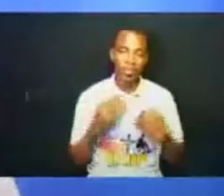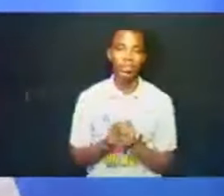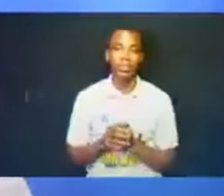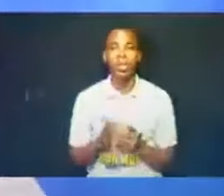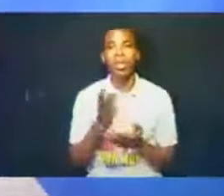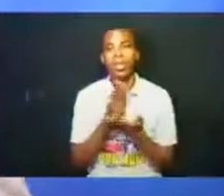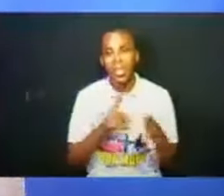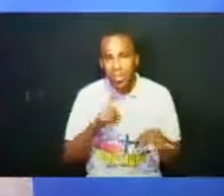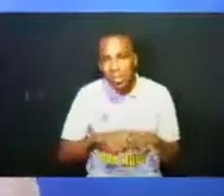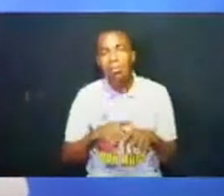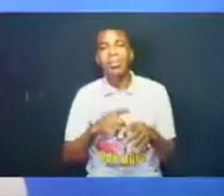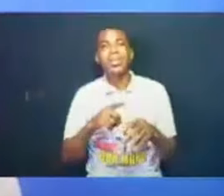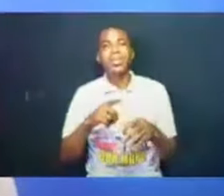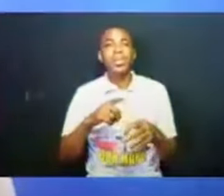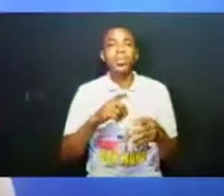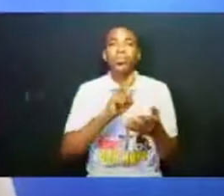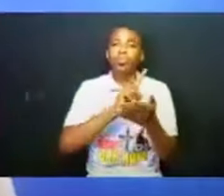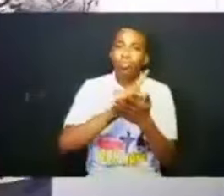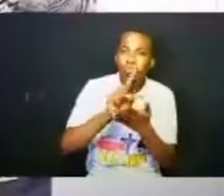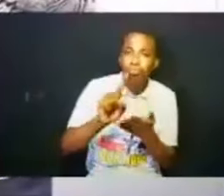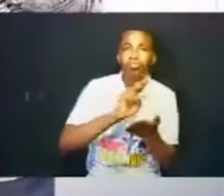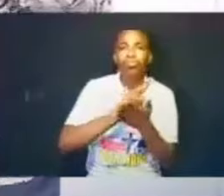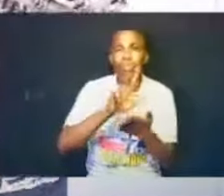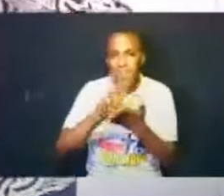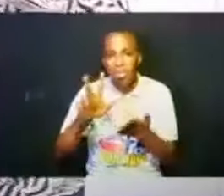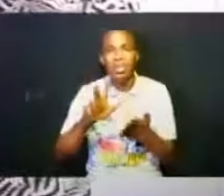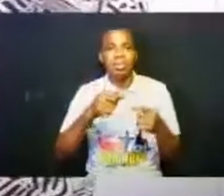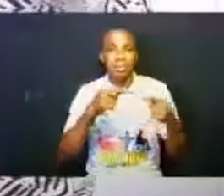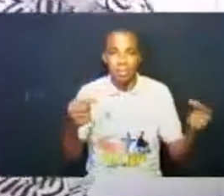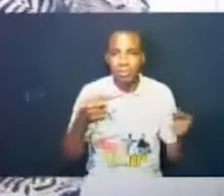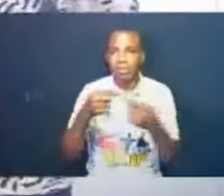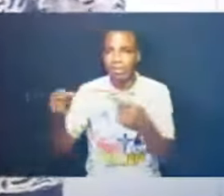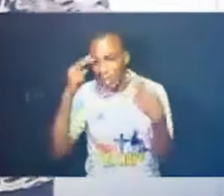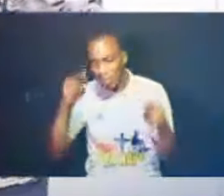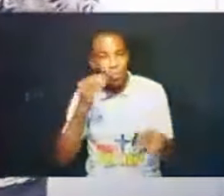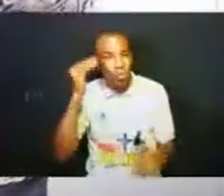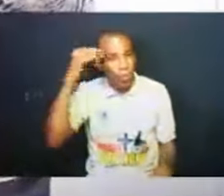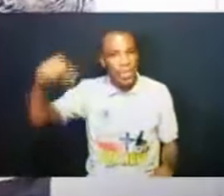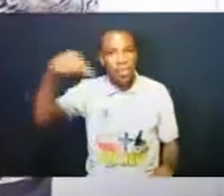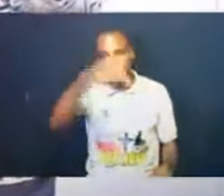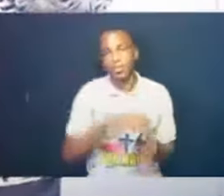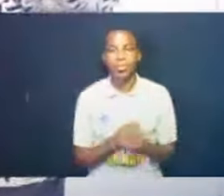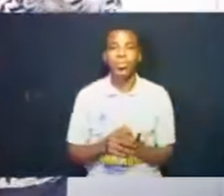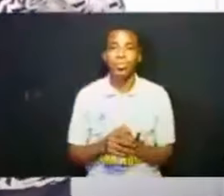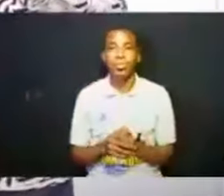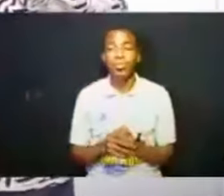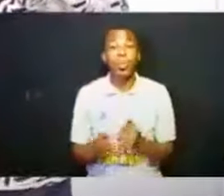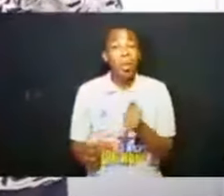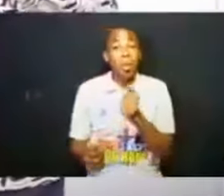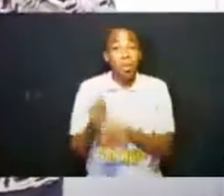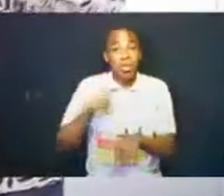2 weeks, 3 weeks, this thing can continue. And then sometimes when a visitor comes to